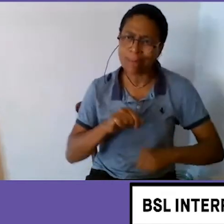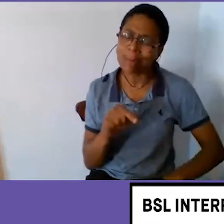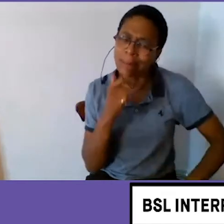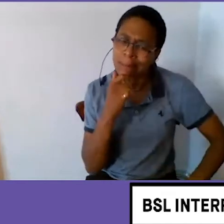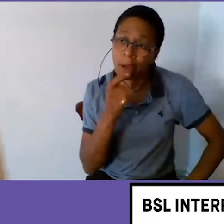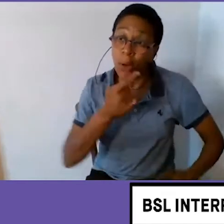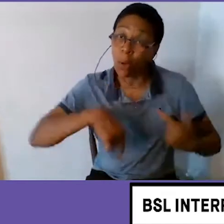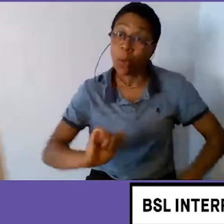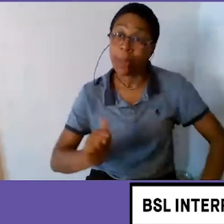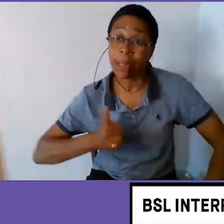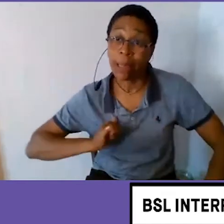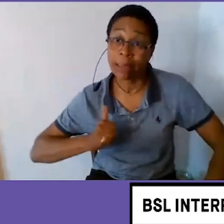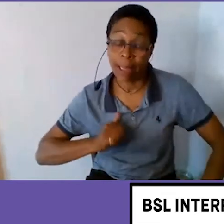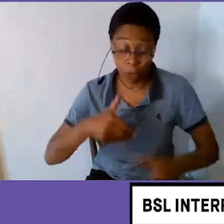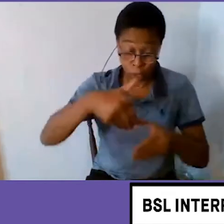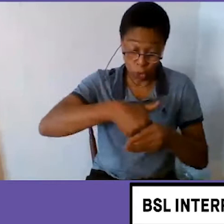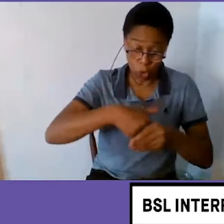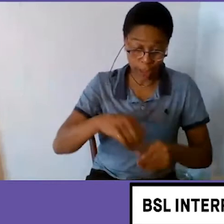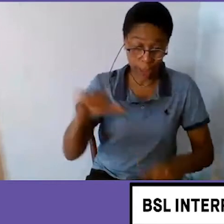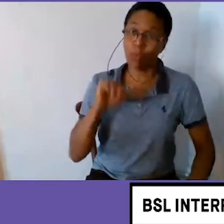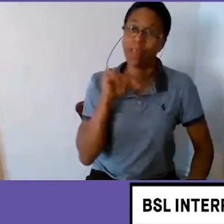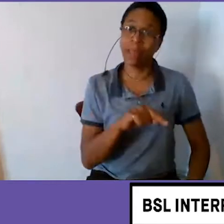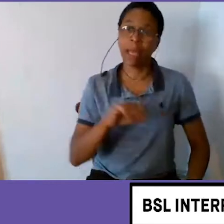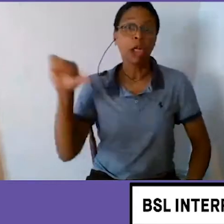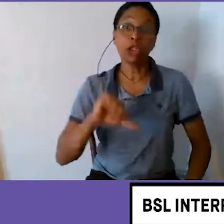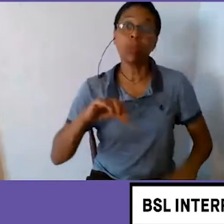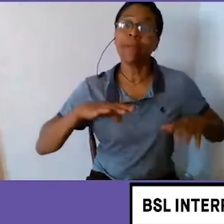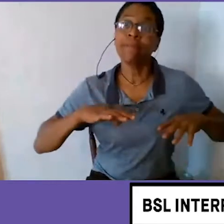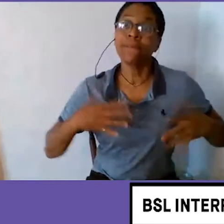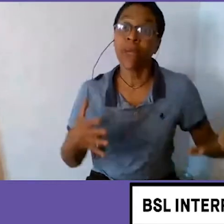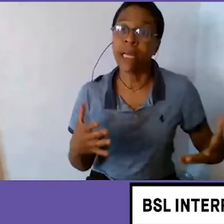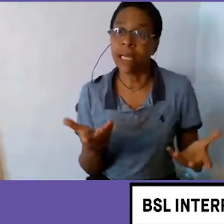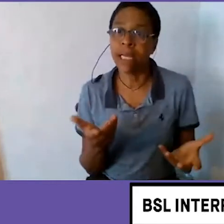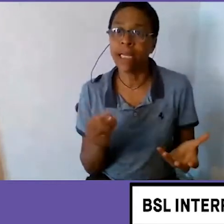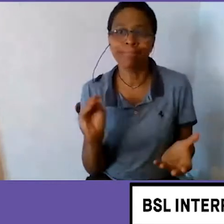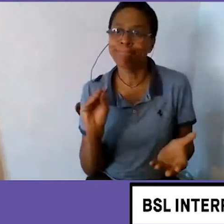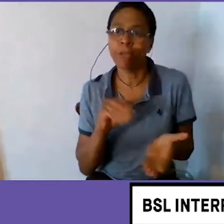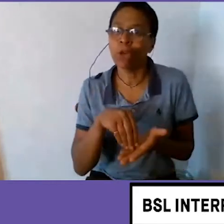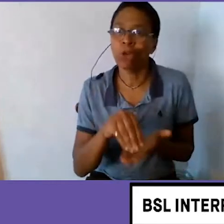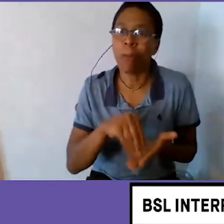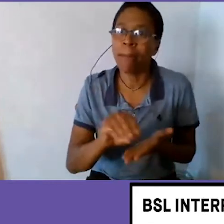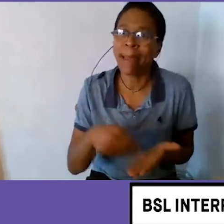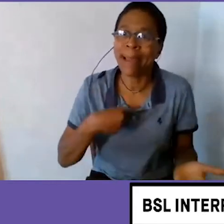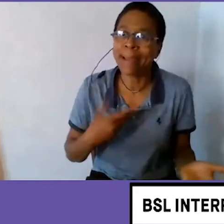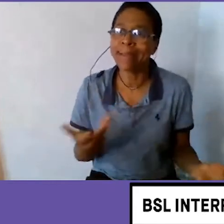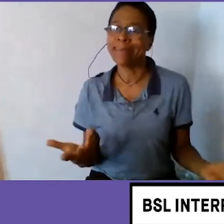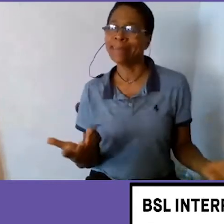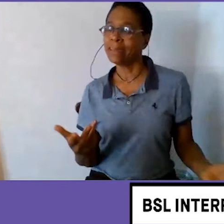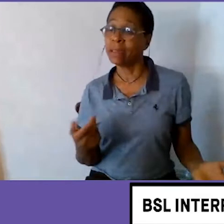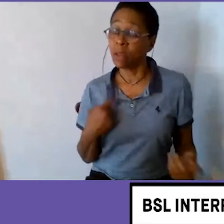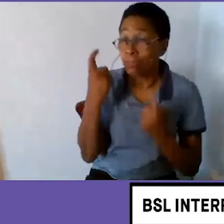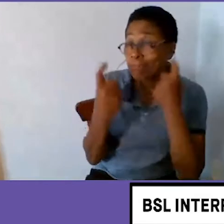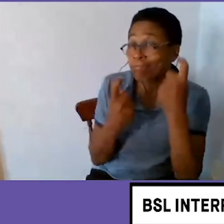on content being readily available and often for free. I wondered your thoughts on